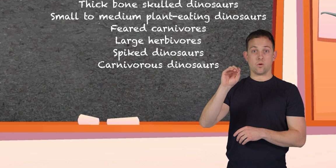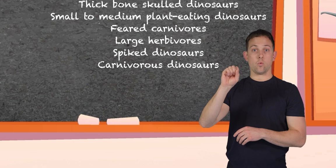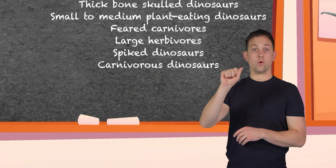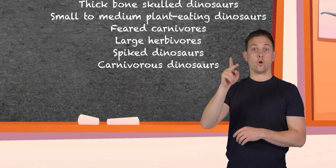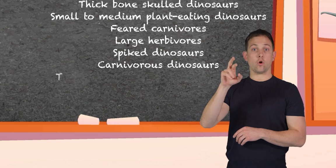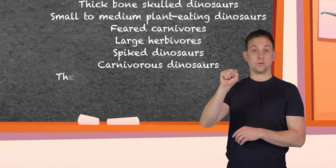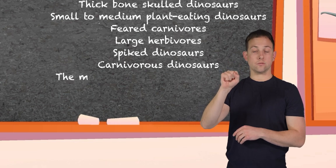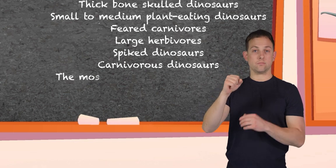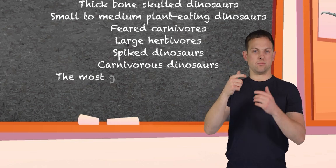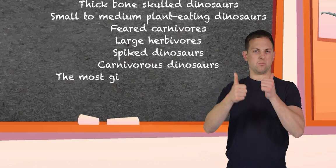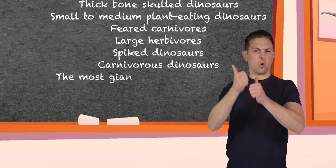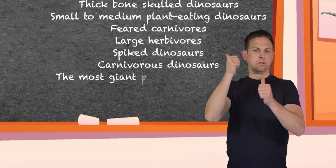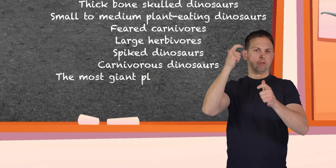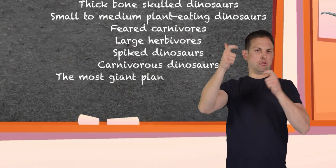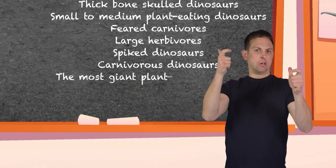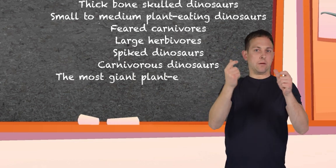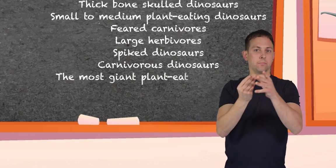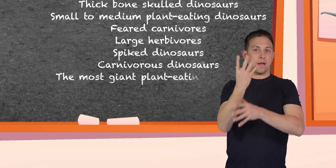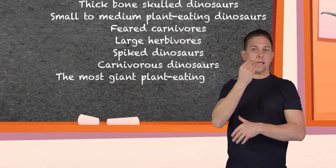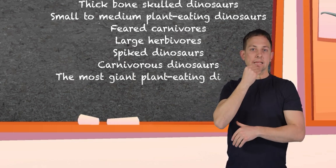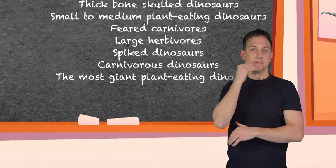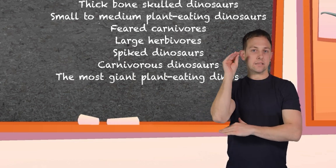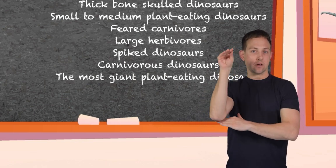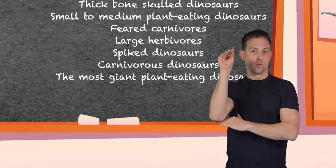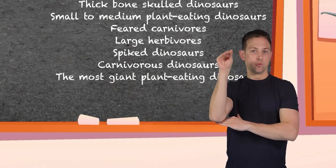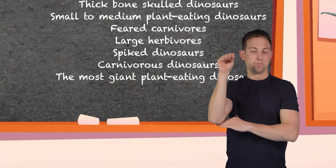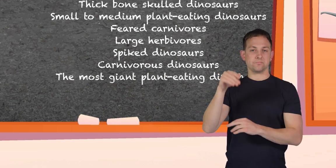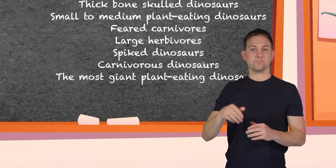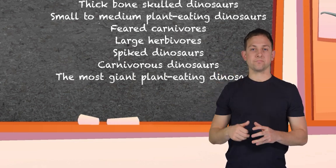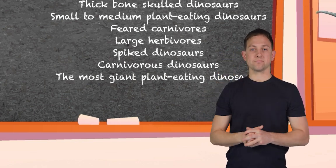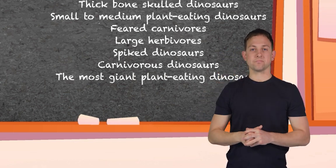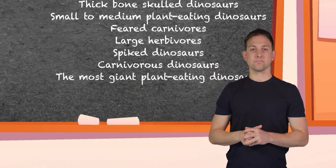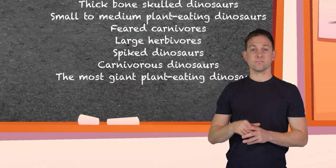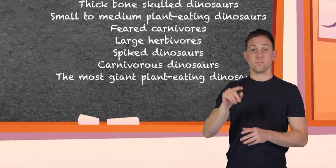Titanosaurs, the most giant plant-eating dinosaurs.